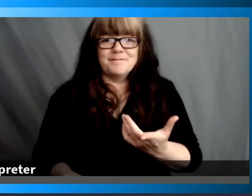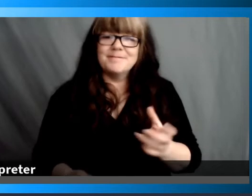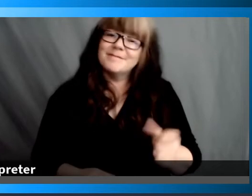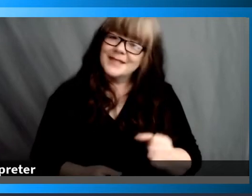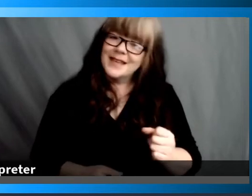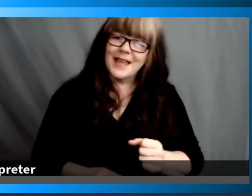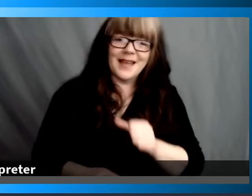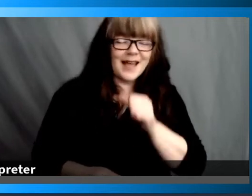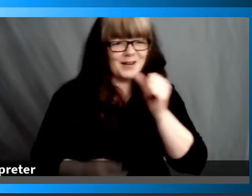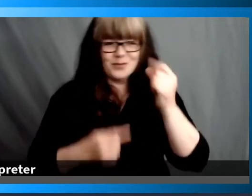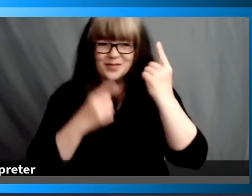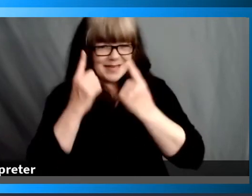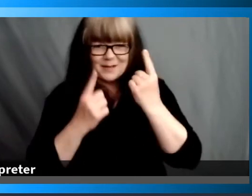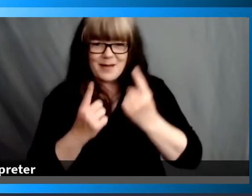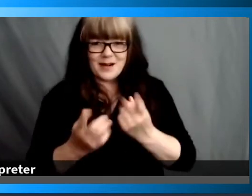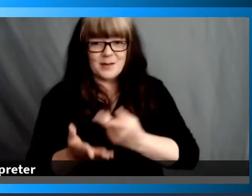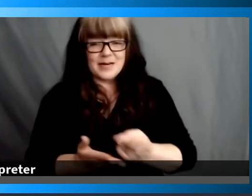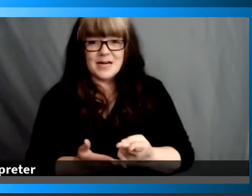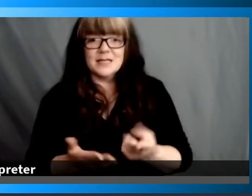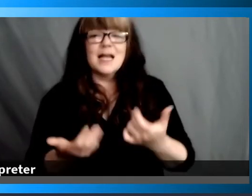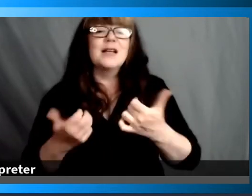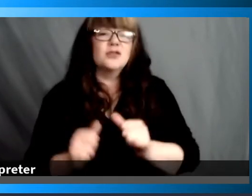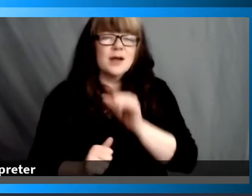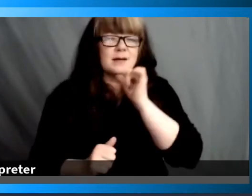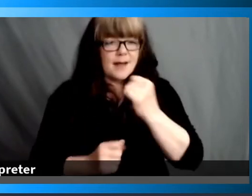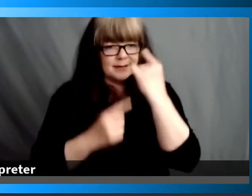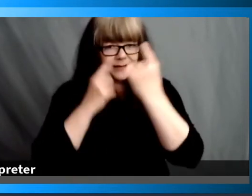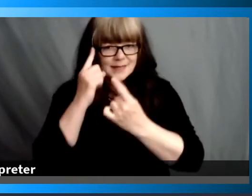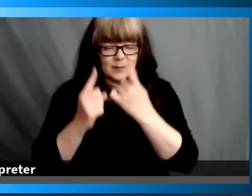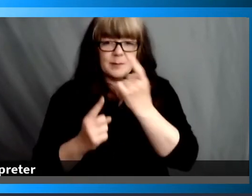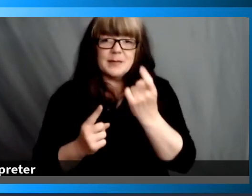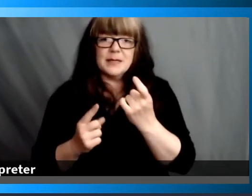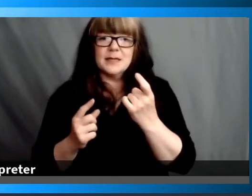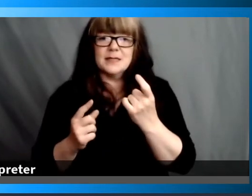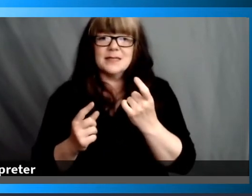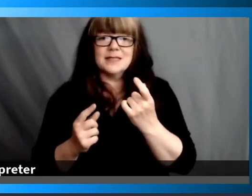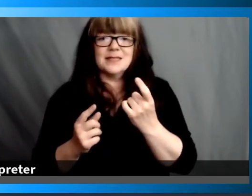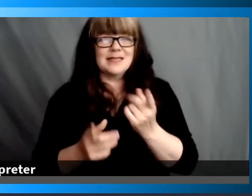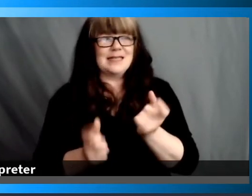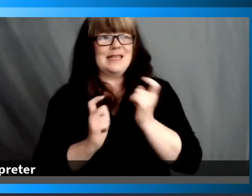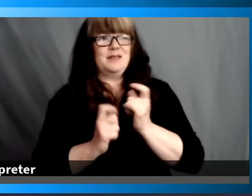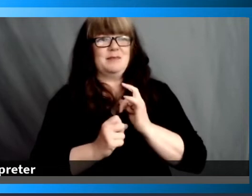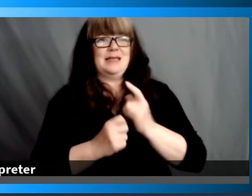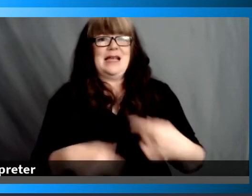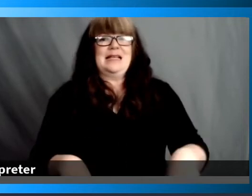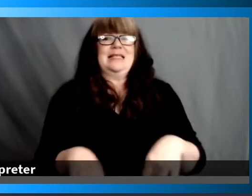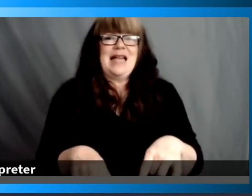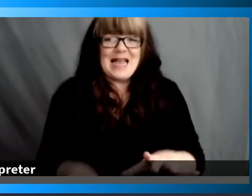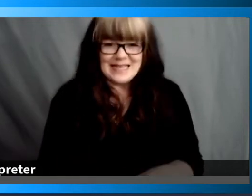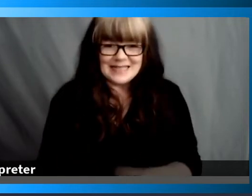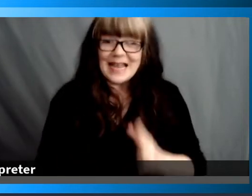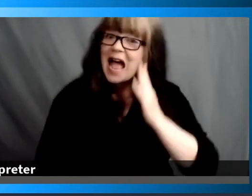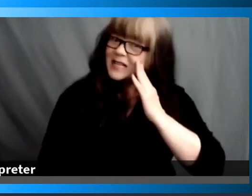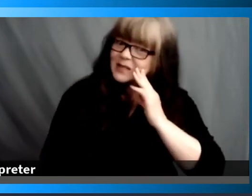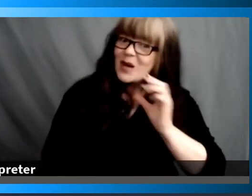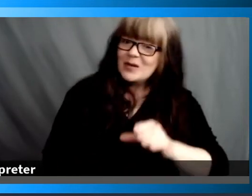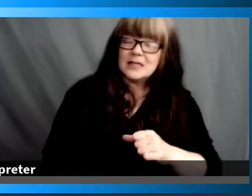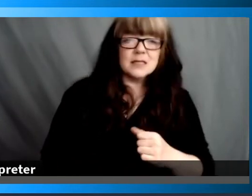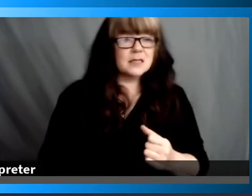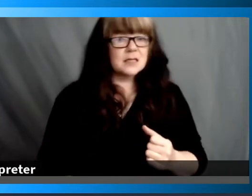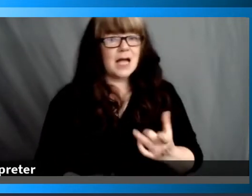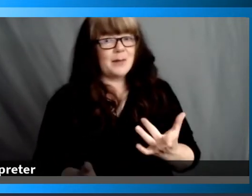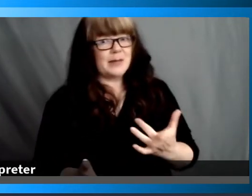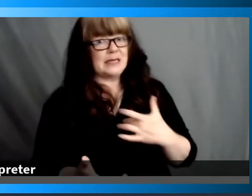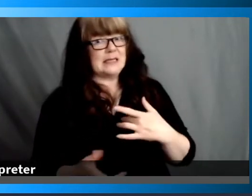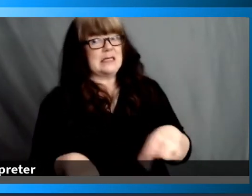I don't think about it. To me, I try not to think about it because it gives me anxiety. I know. It does. Disappoint